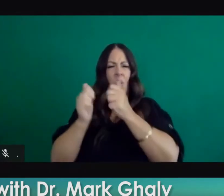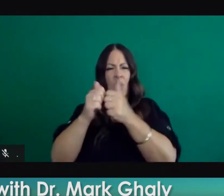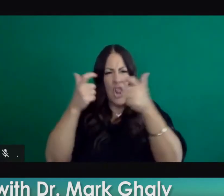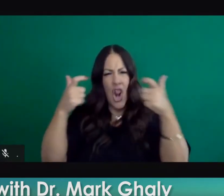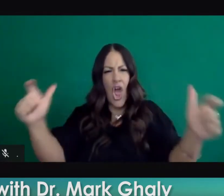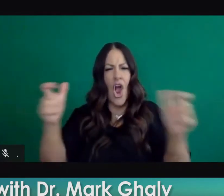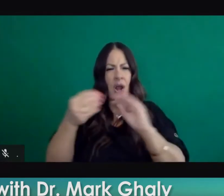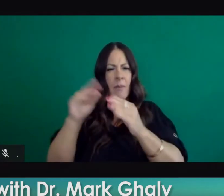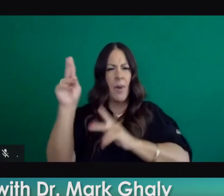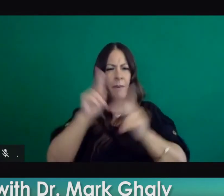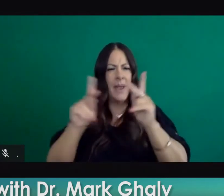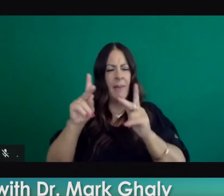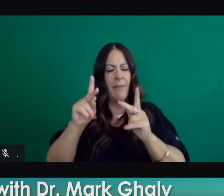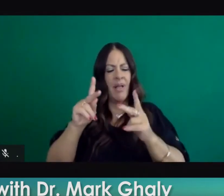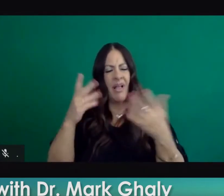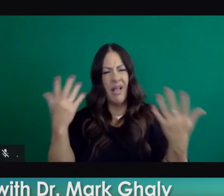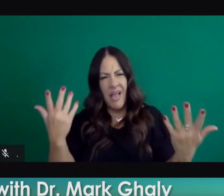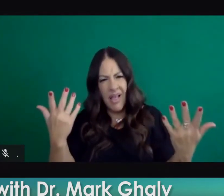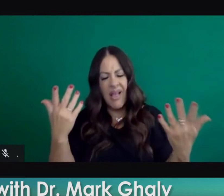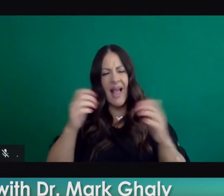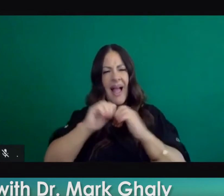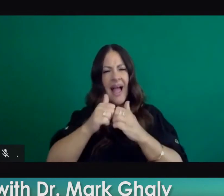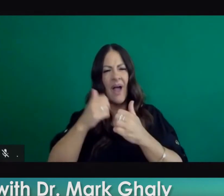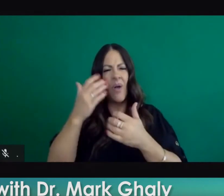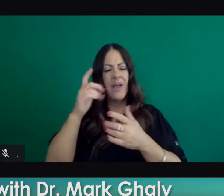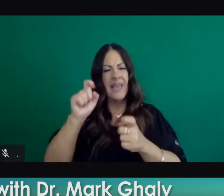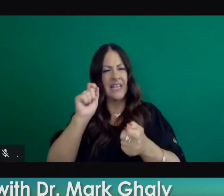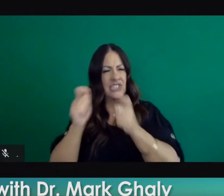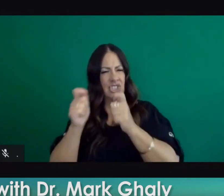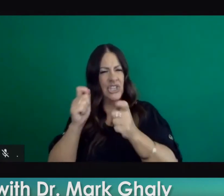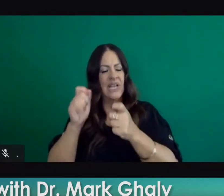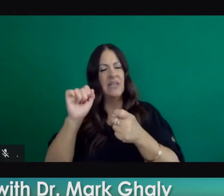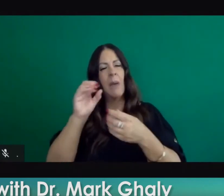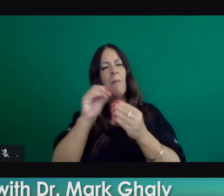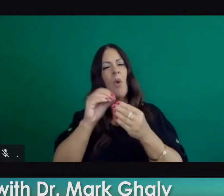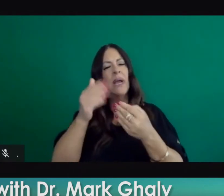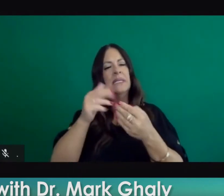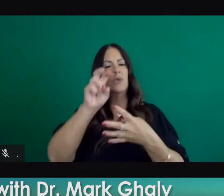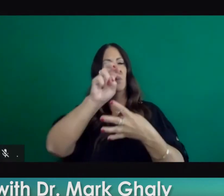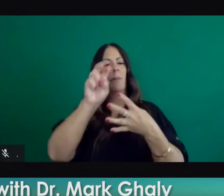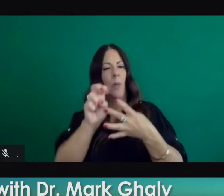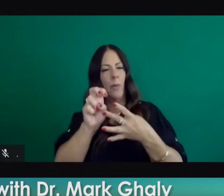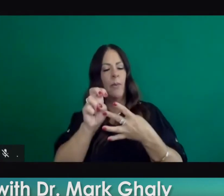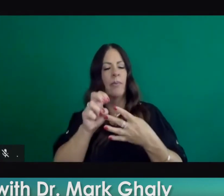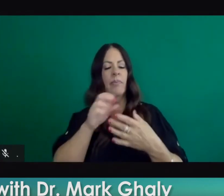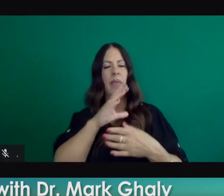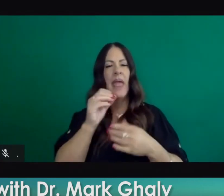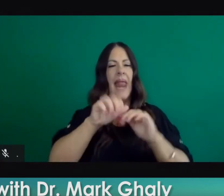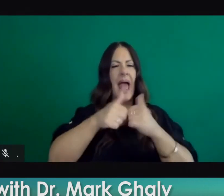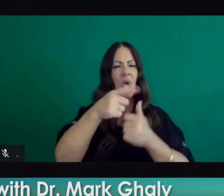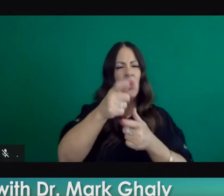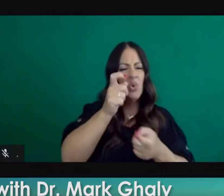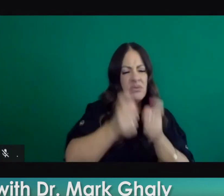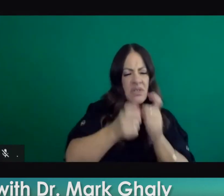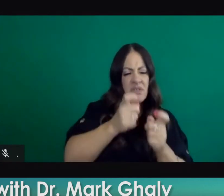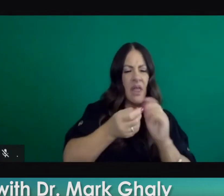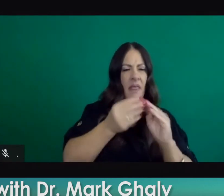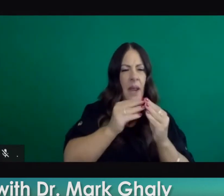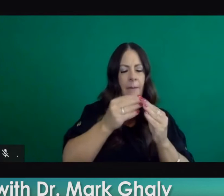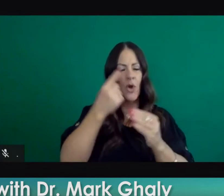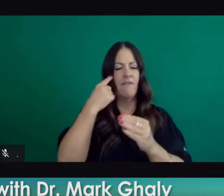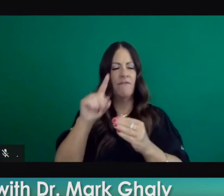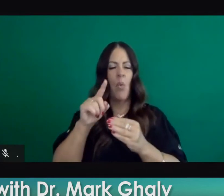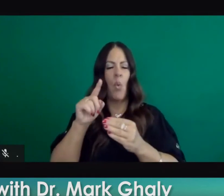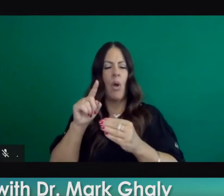and also I'd like to understand how the amount of testing affects the adjusted case rate. Thank you. Sure. Two